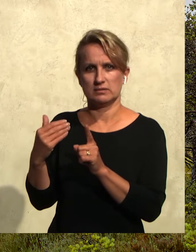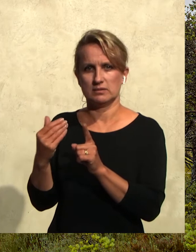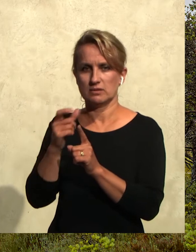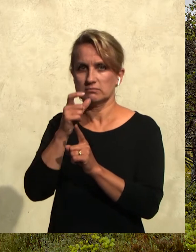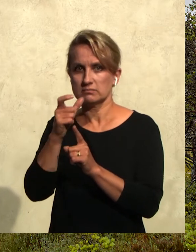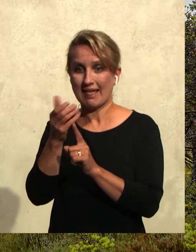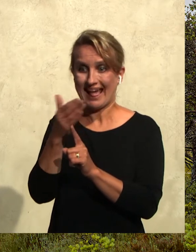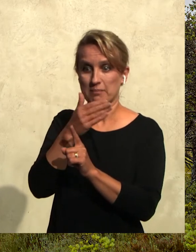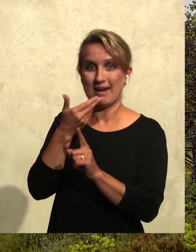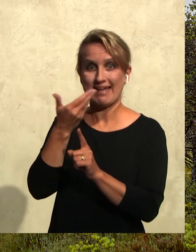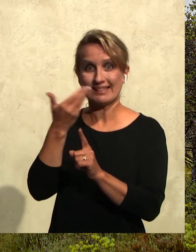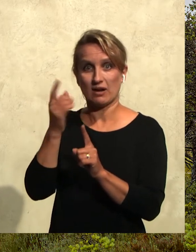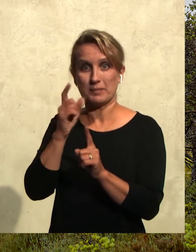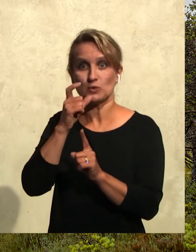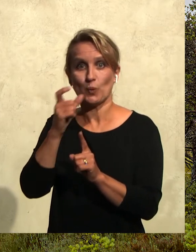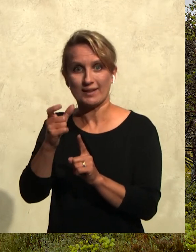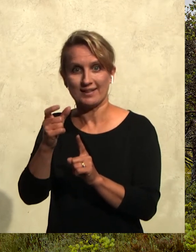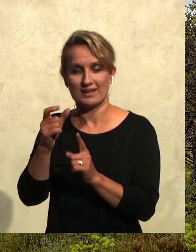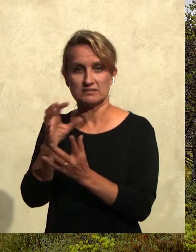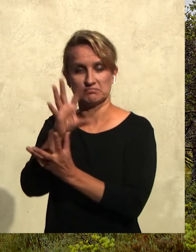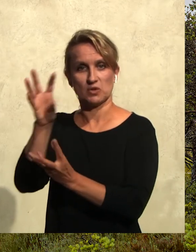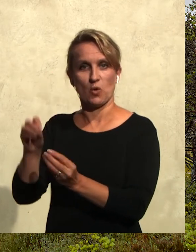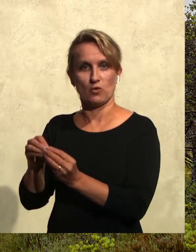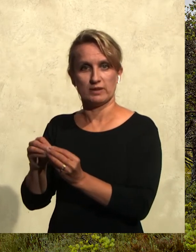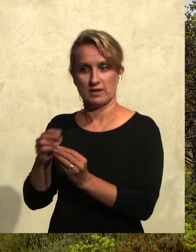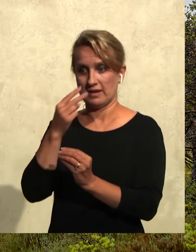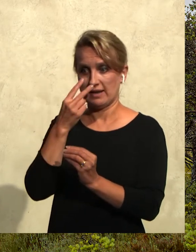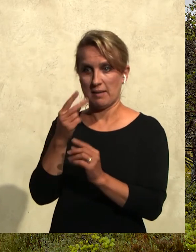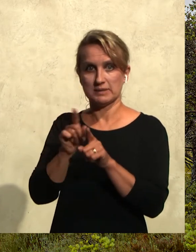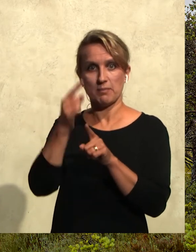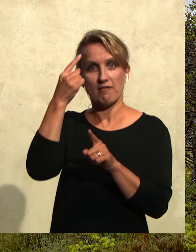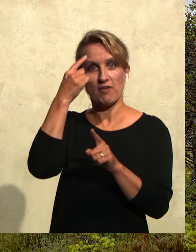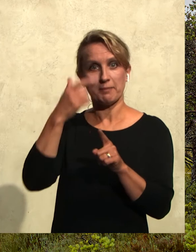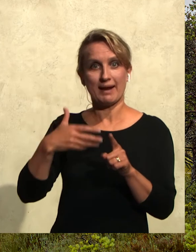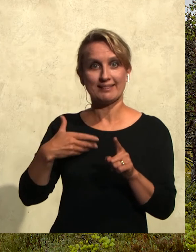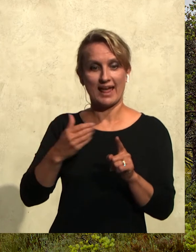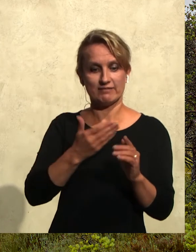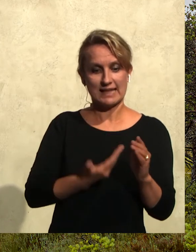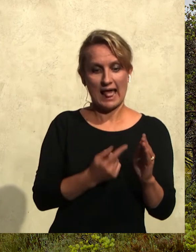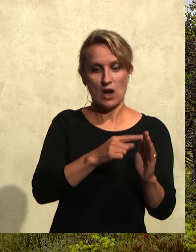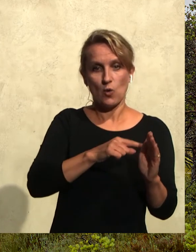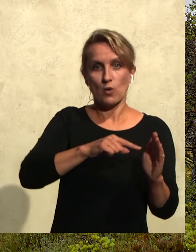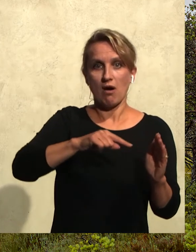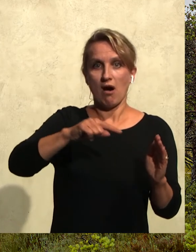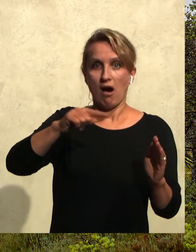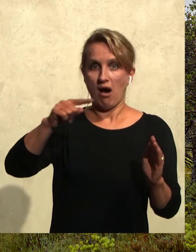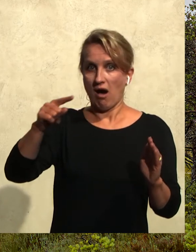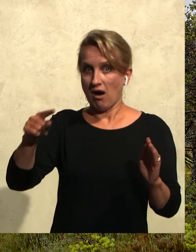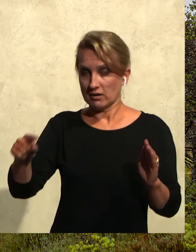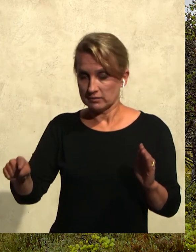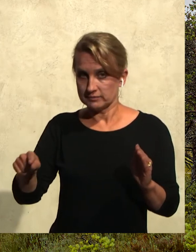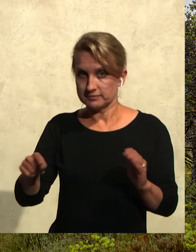course trajectory right from actually prenatal through to childhood, adolescence,